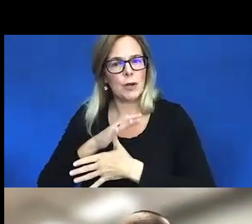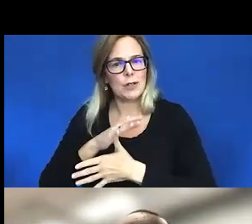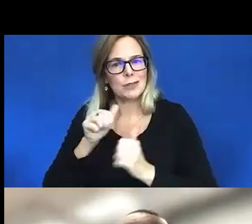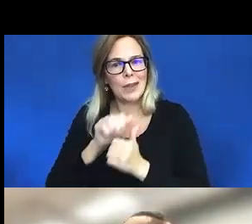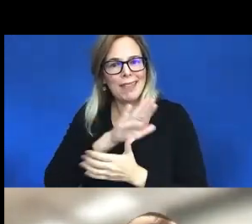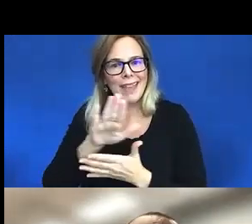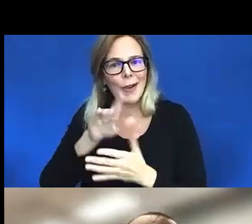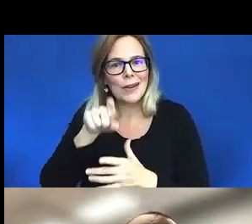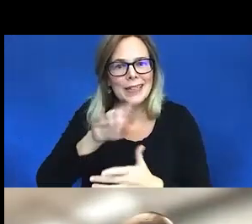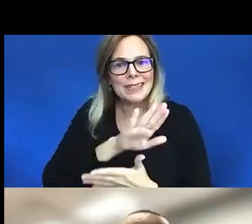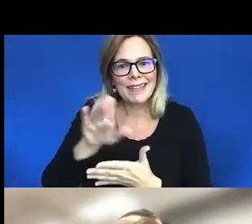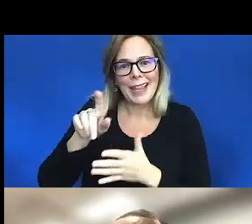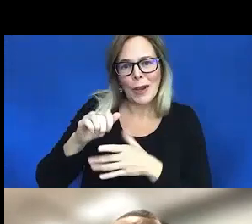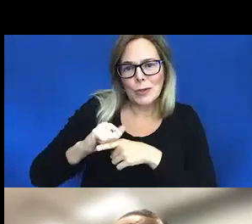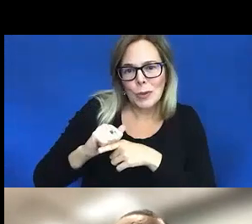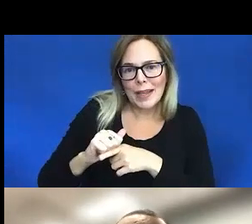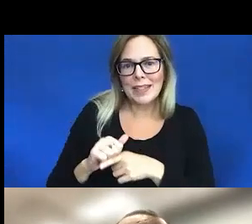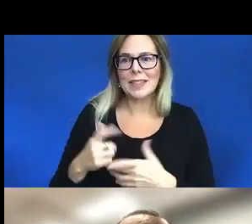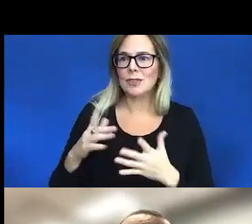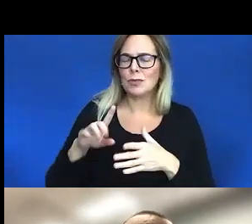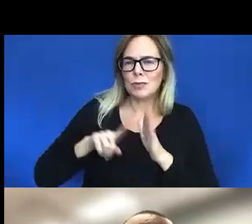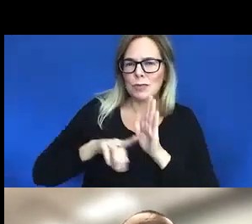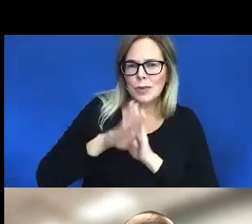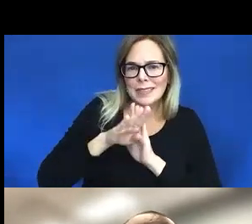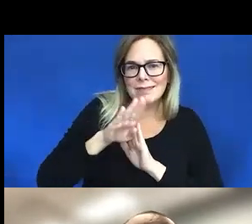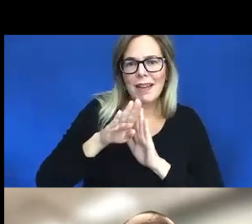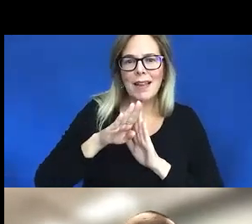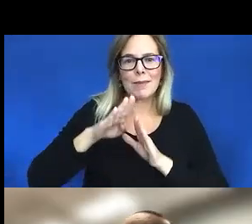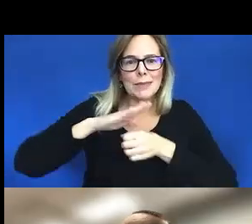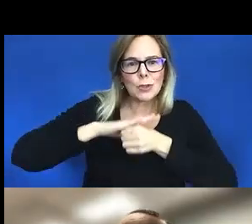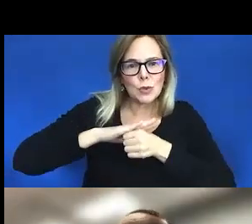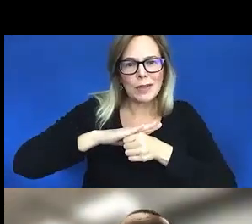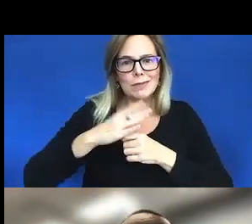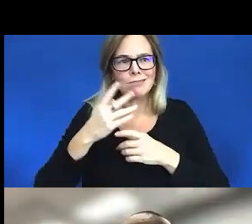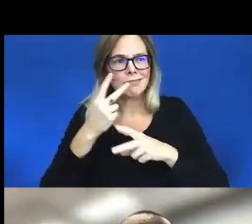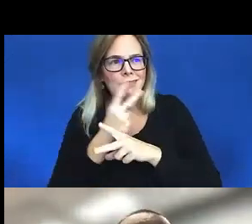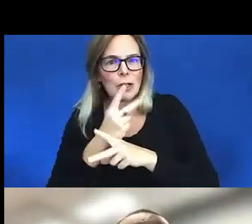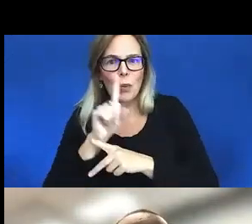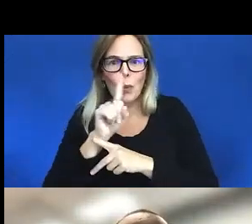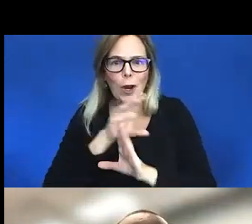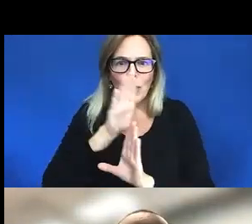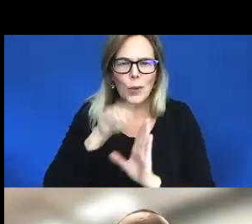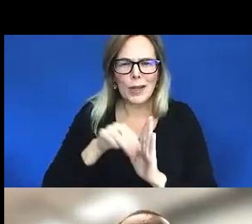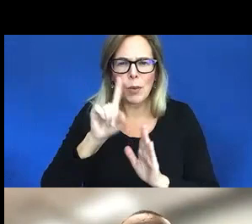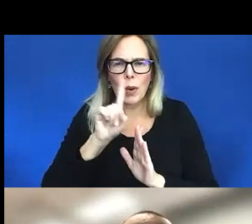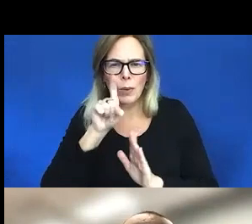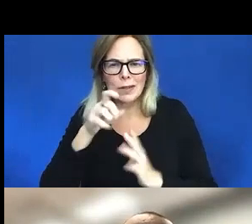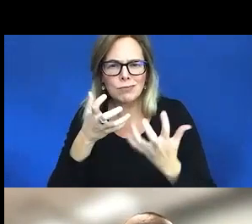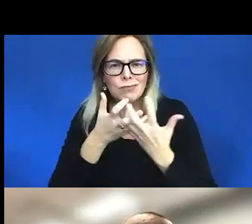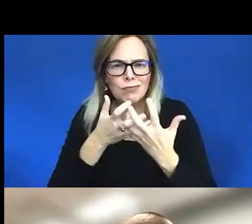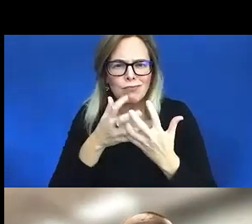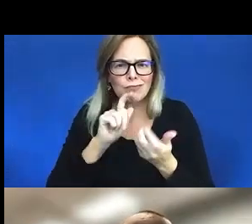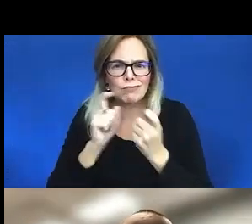by developing a stressor map for more difficult parts of our curriculum so we can better understand where we can assist there, conducting an